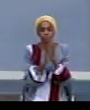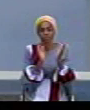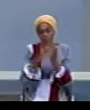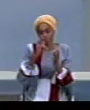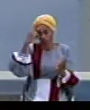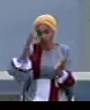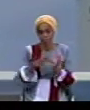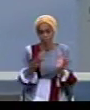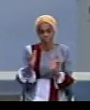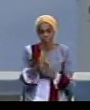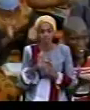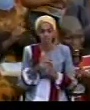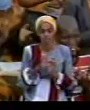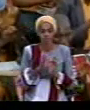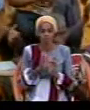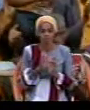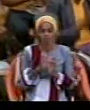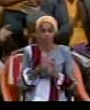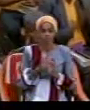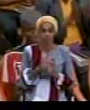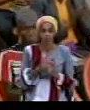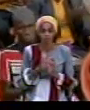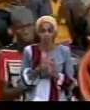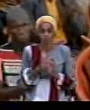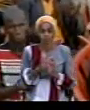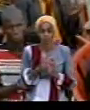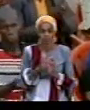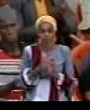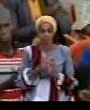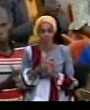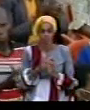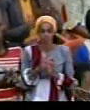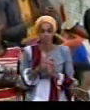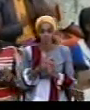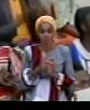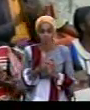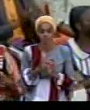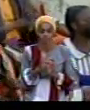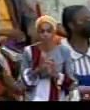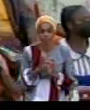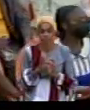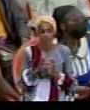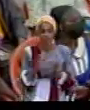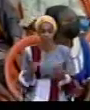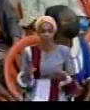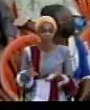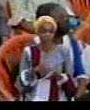Christ. Now the choir.